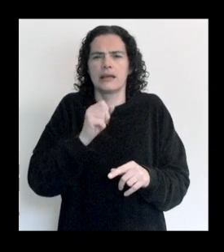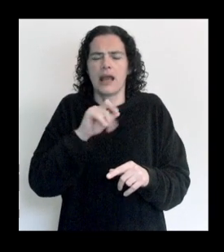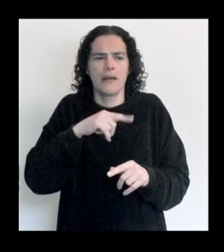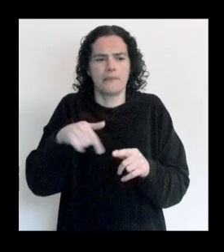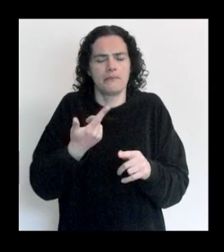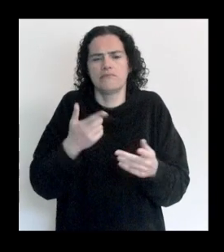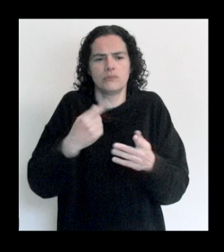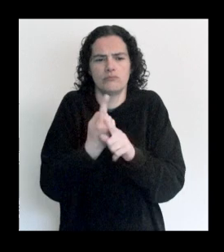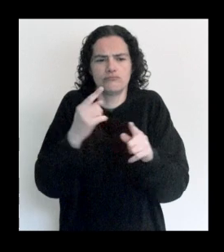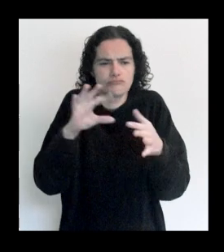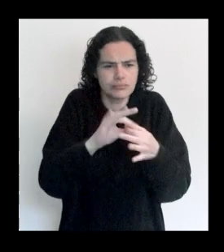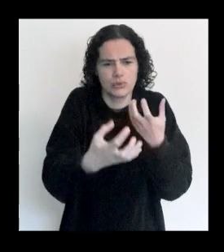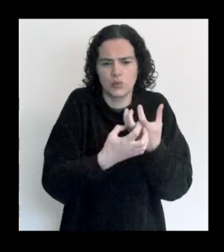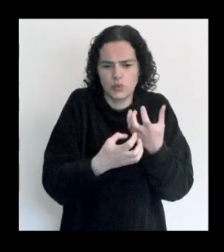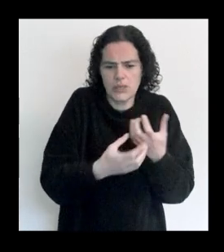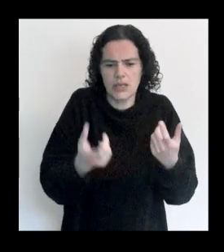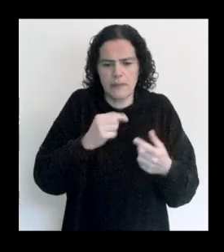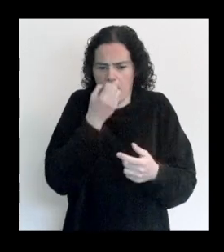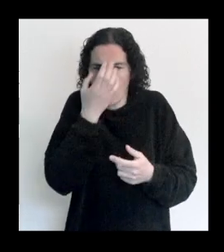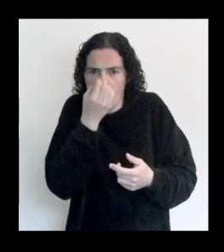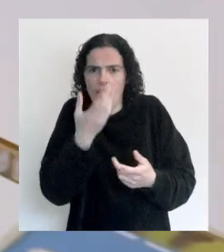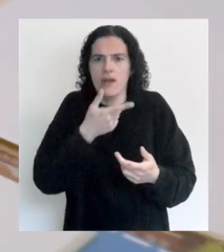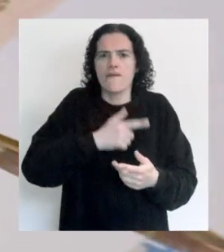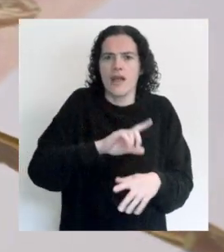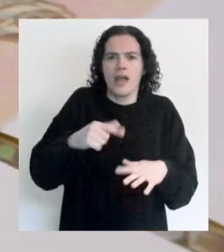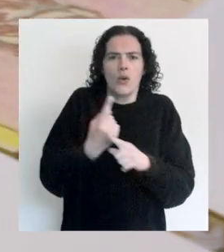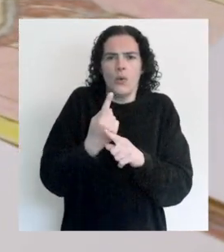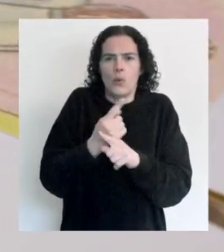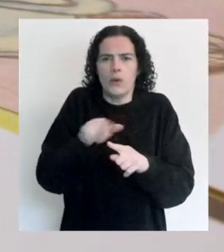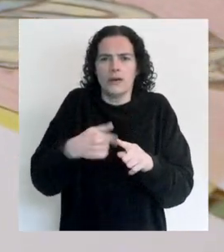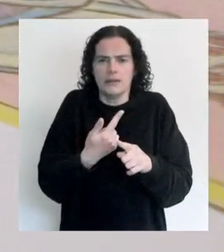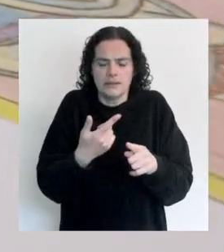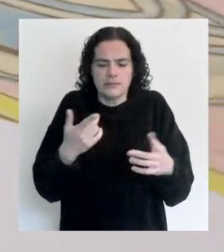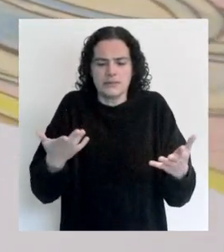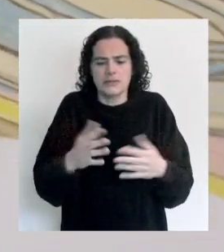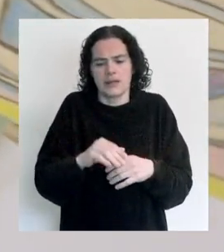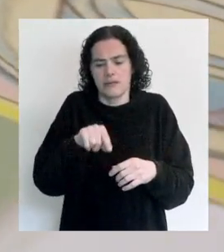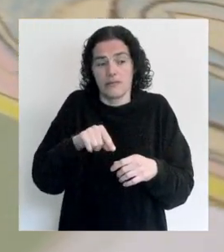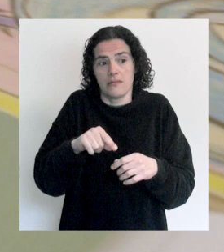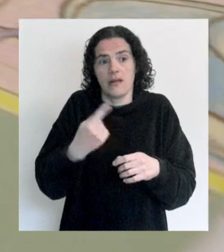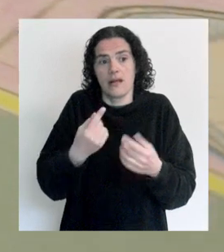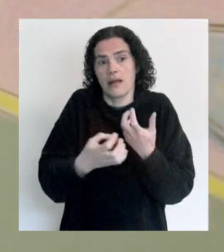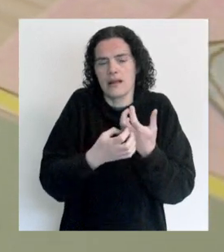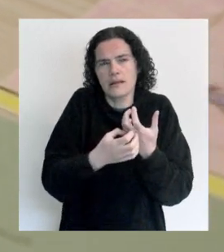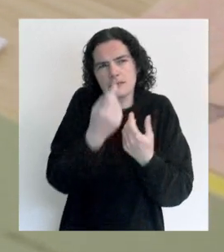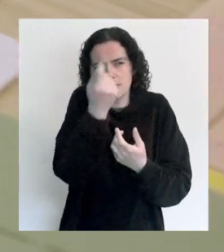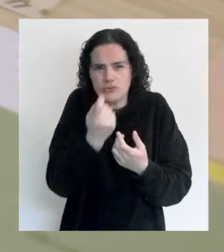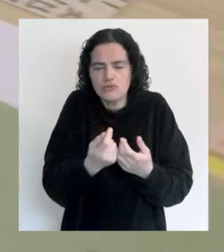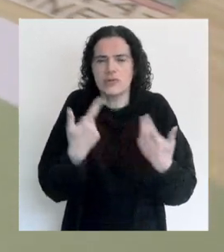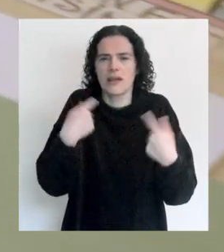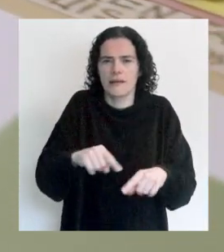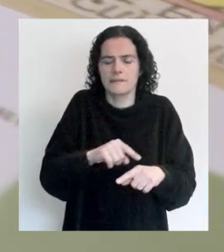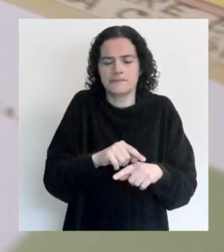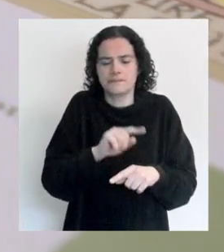from Abidjan about the kitchen and roses and coffee, and so there were these regular arrivals of kitchen